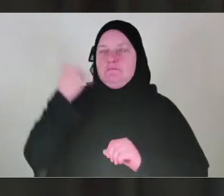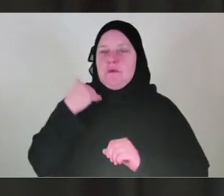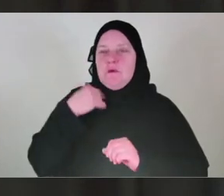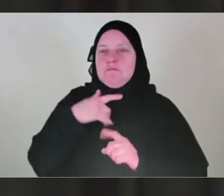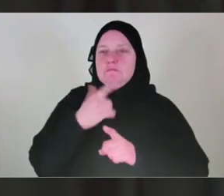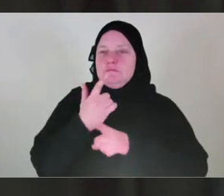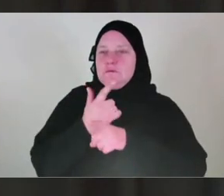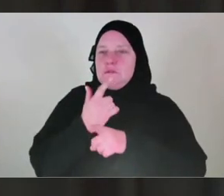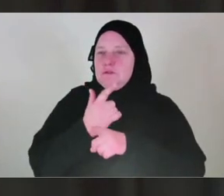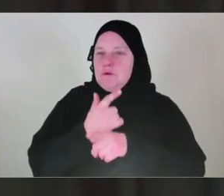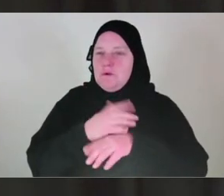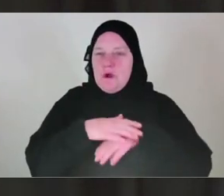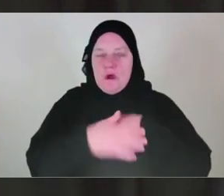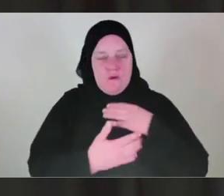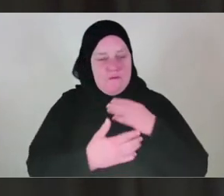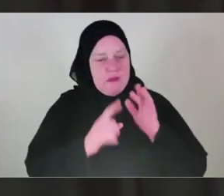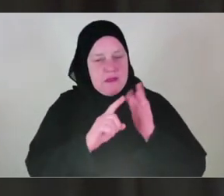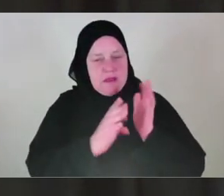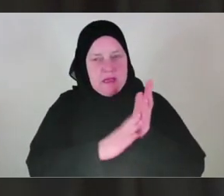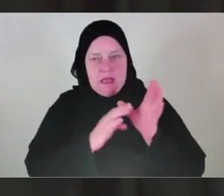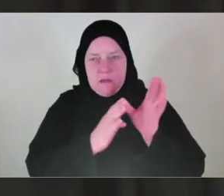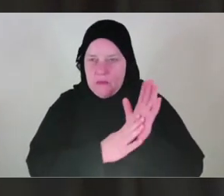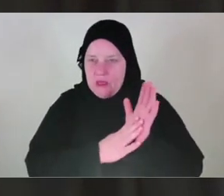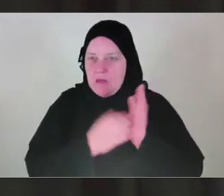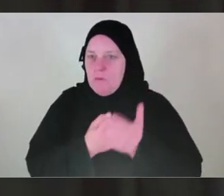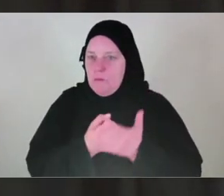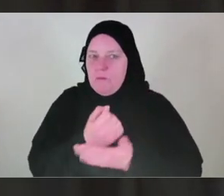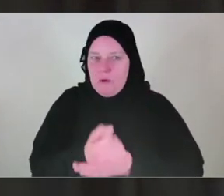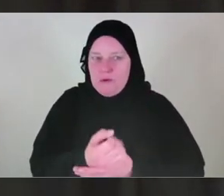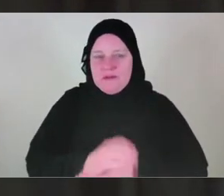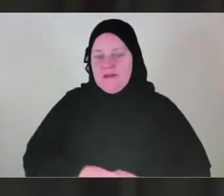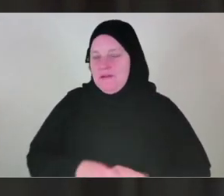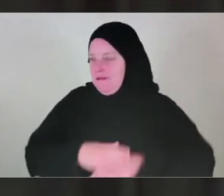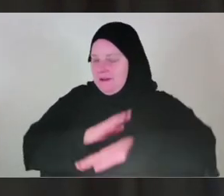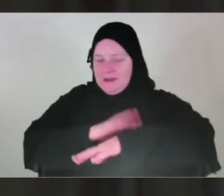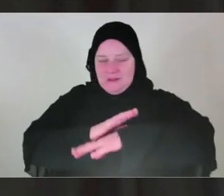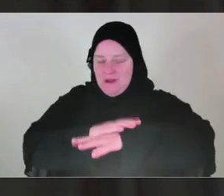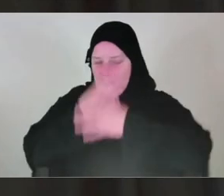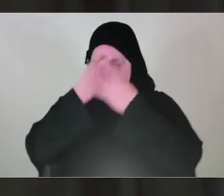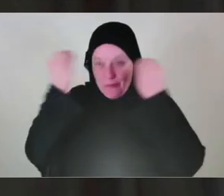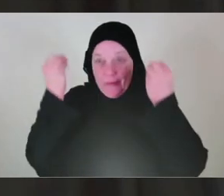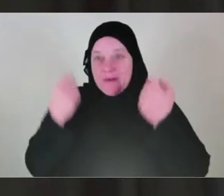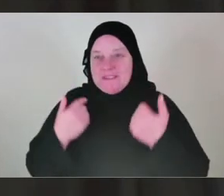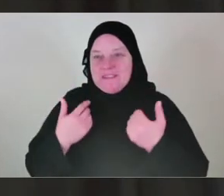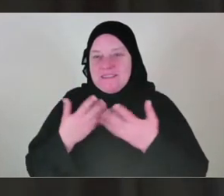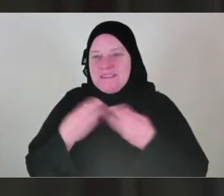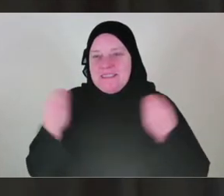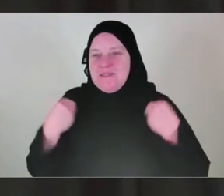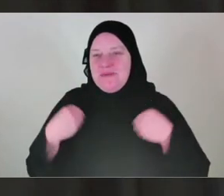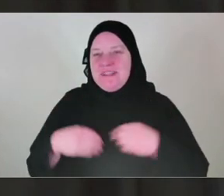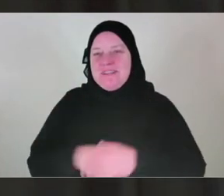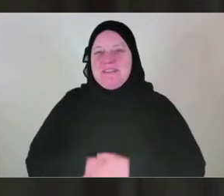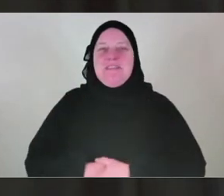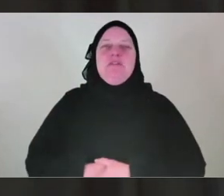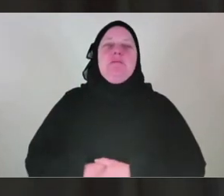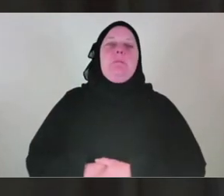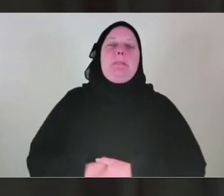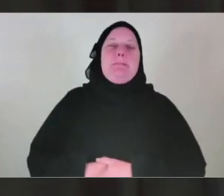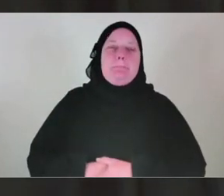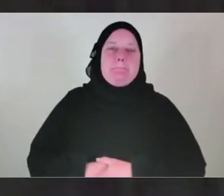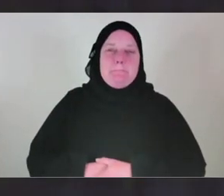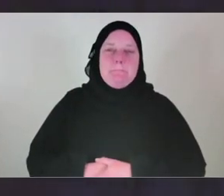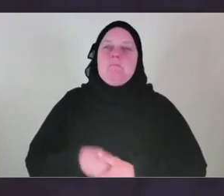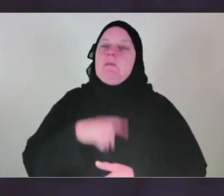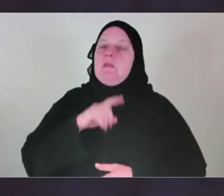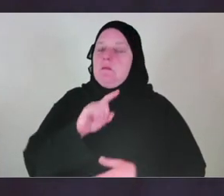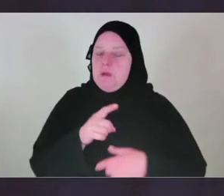where we did the. See how time's flown. I've lost track of time. And there's many narrations on